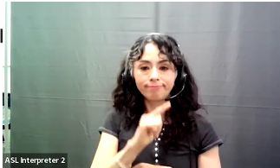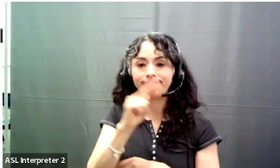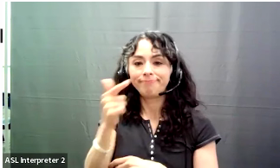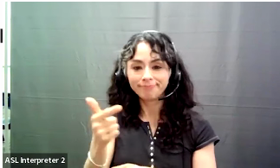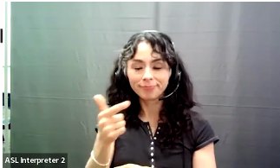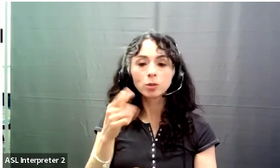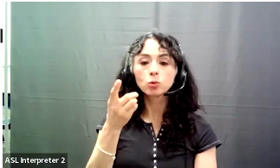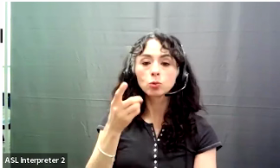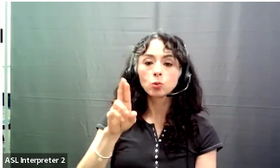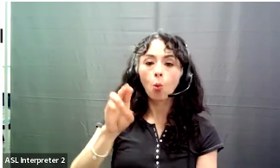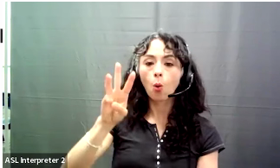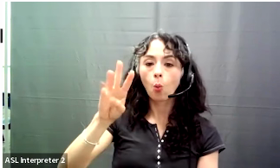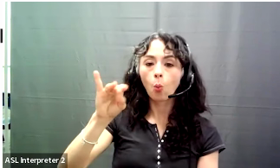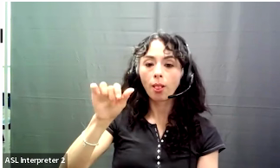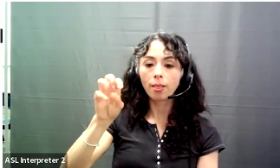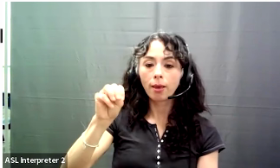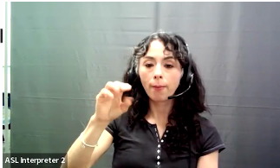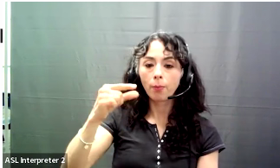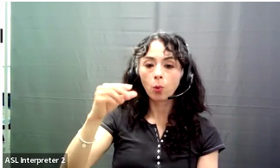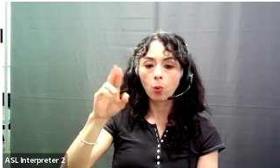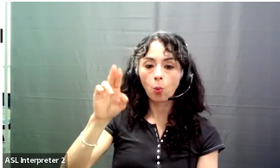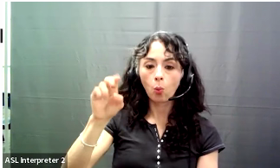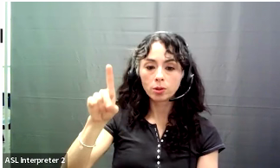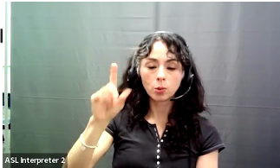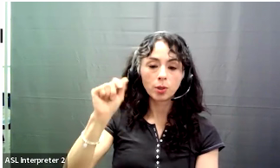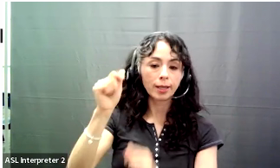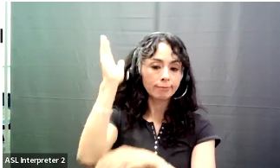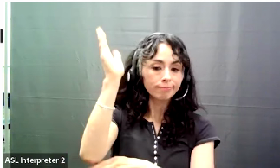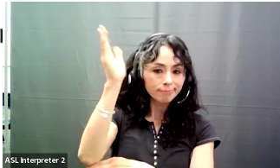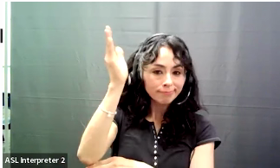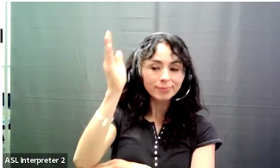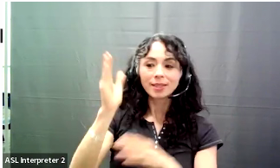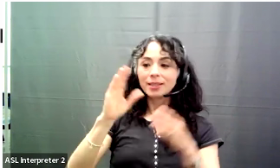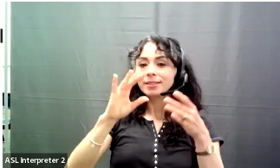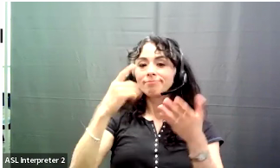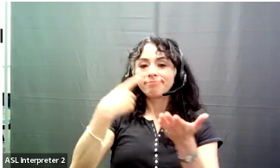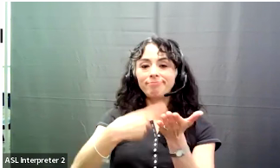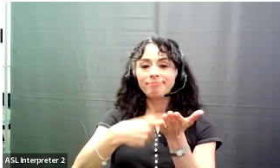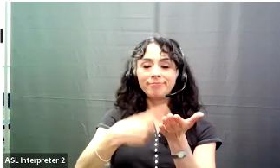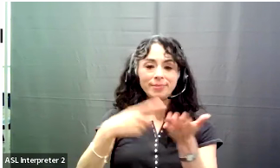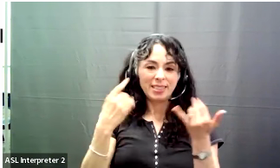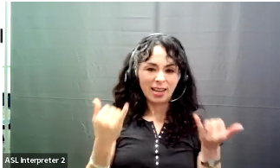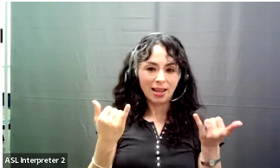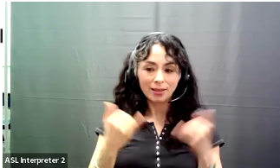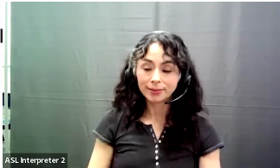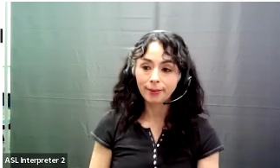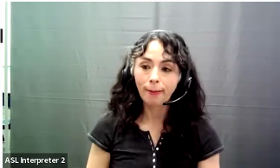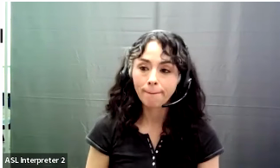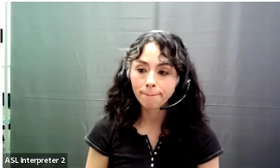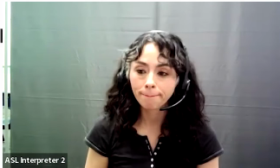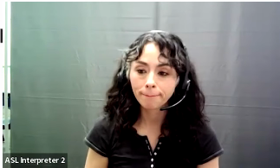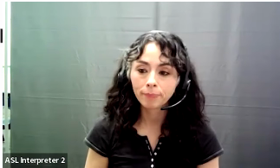with Mr. or Dr. William Gould so that they can talk to you about what we're going to have in